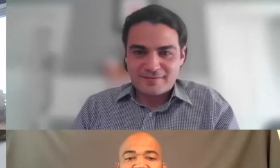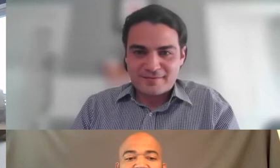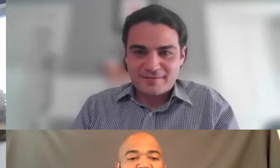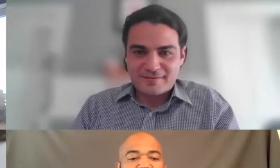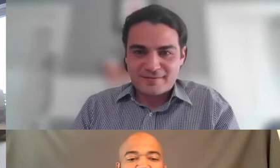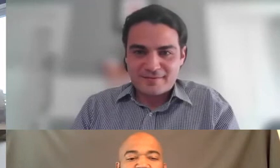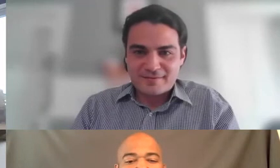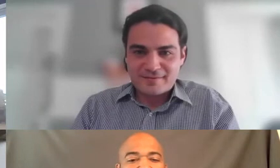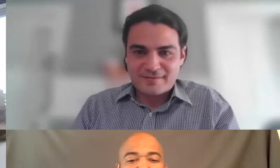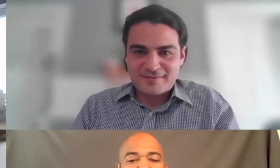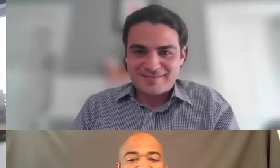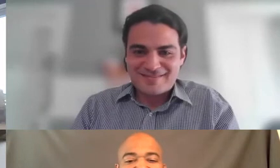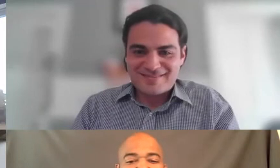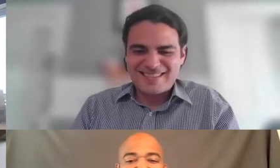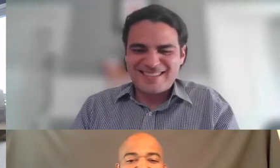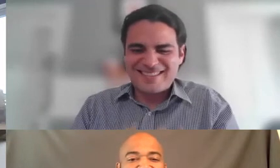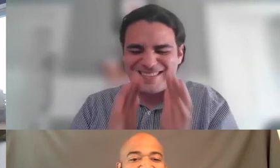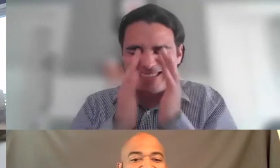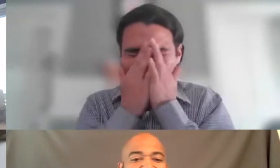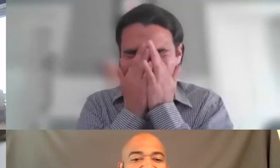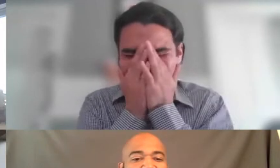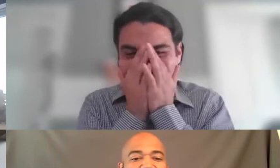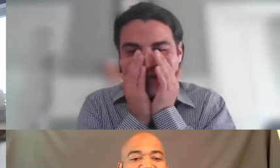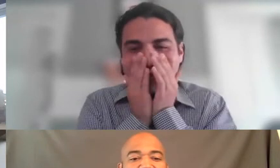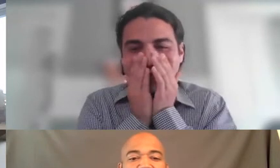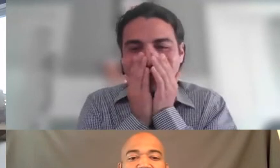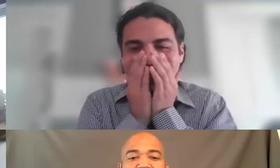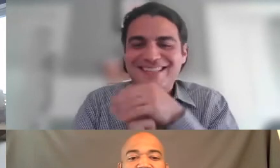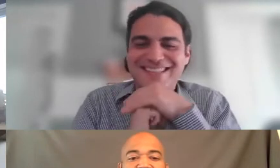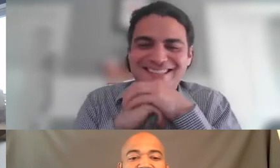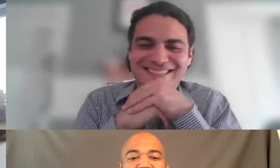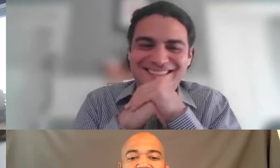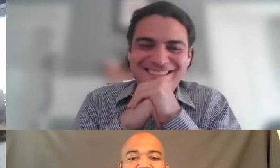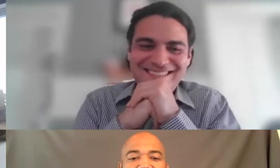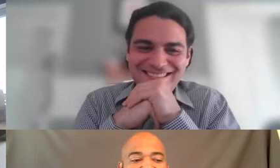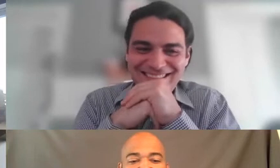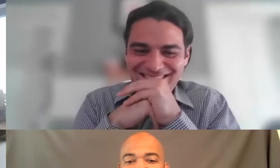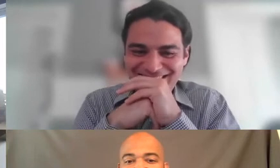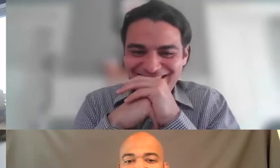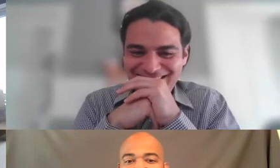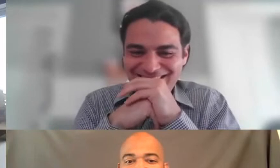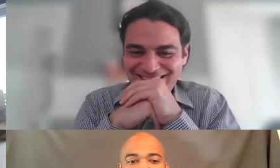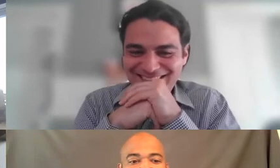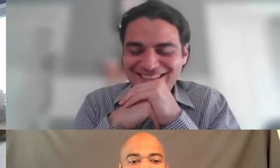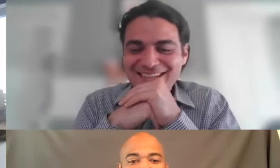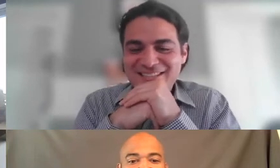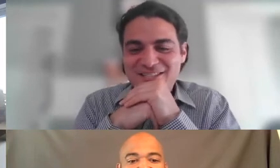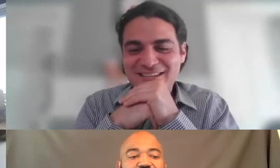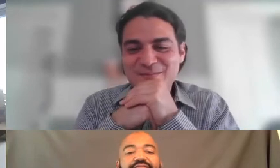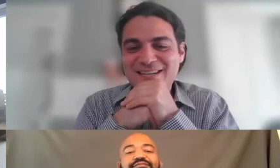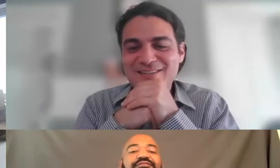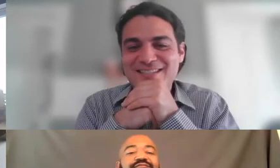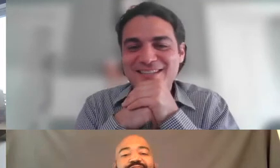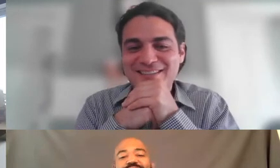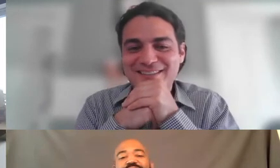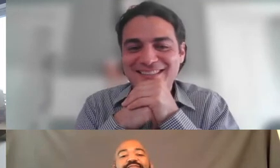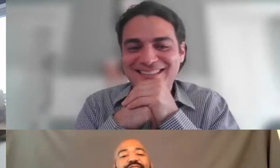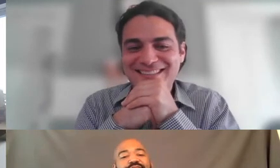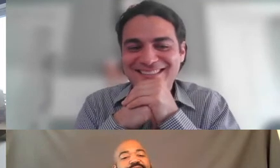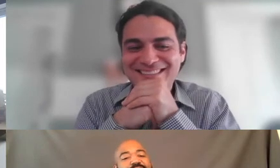Oh, we're just in the middle. We were almost We were finished. so close. We were so close, and then you kicked us out again. James,